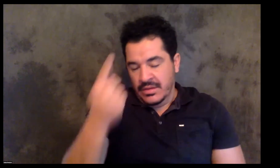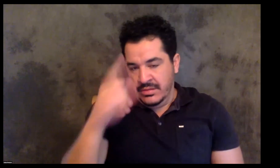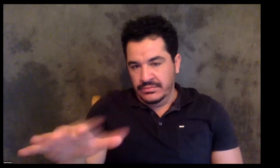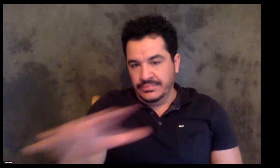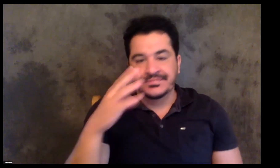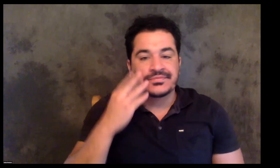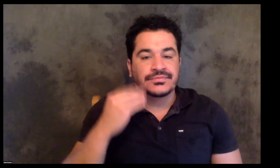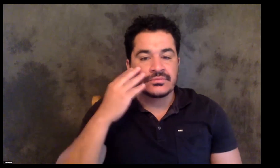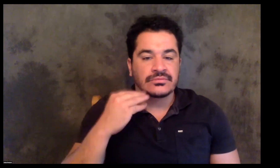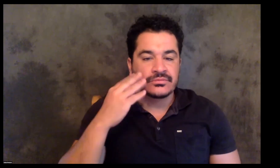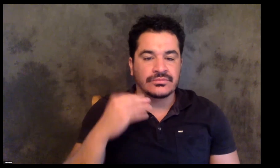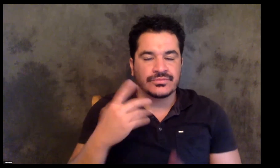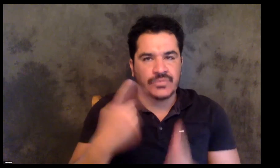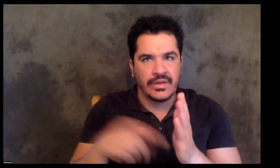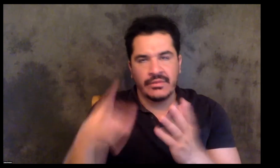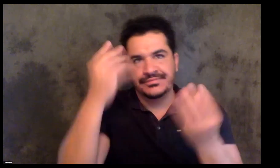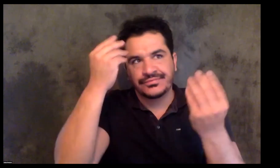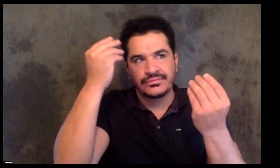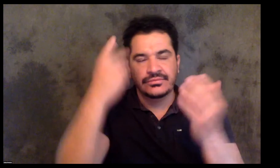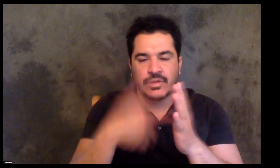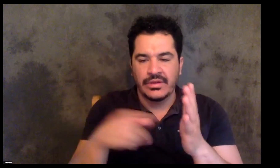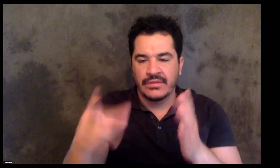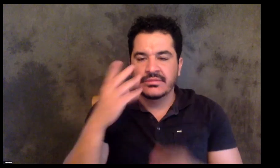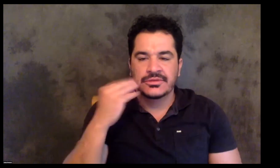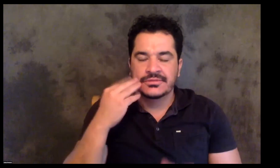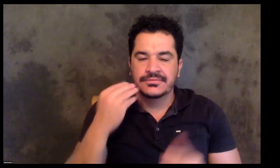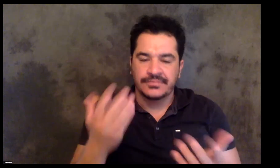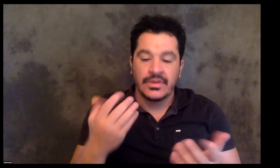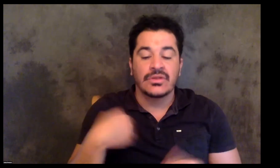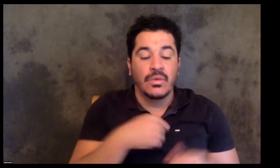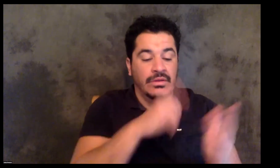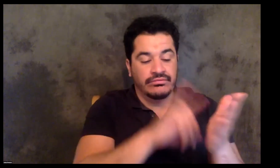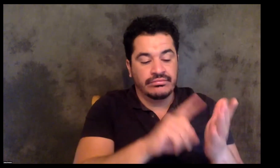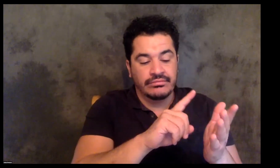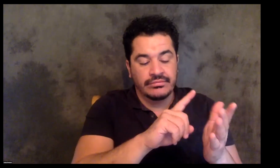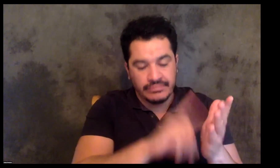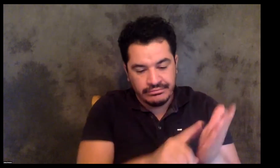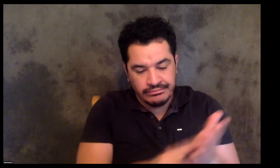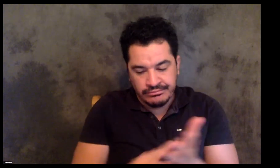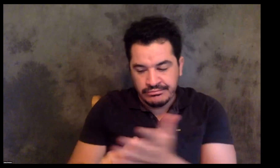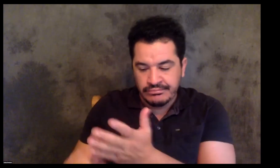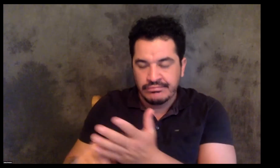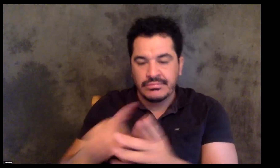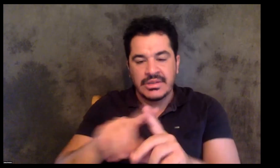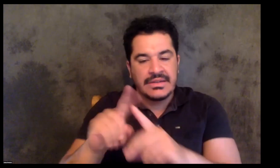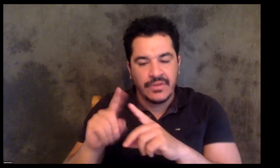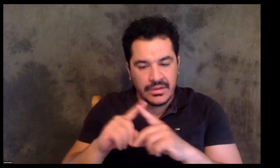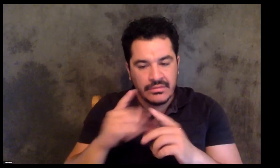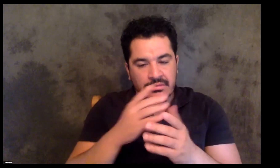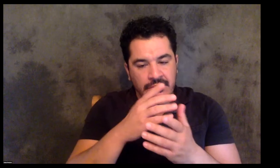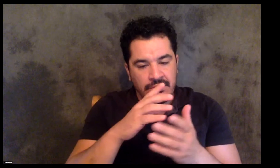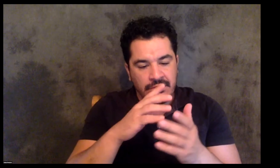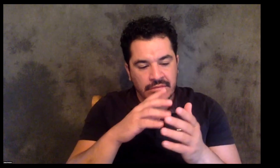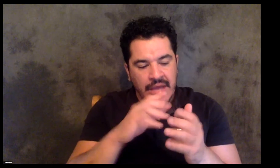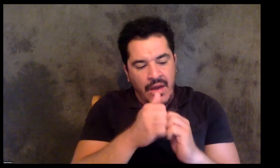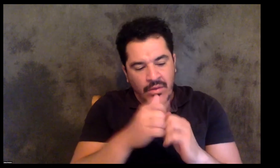So we looked at different ways that different sectors approach psychoeducation, and we developed a curriculum. We